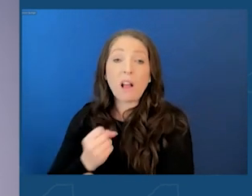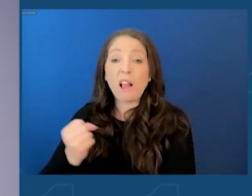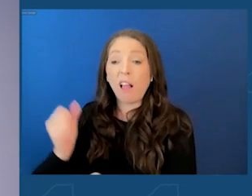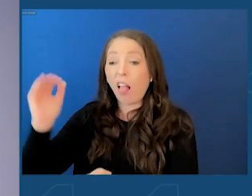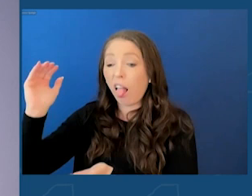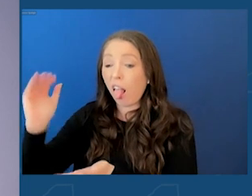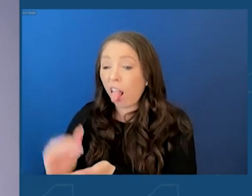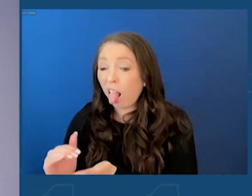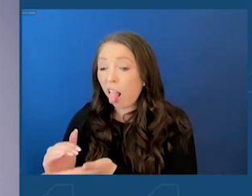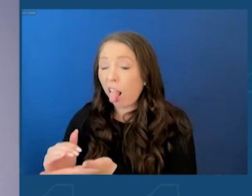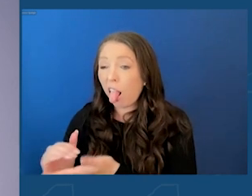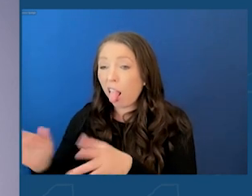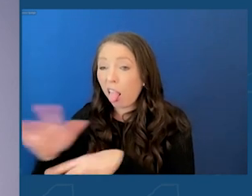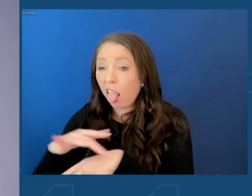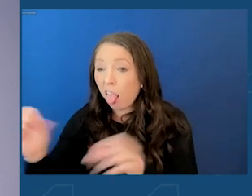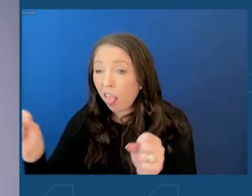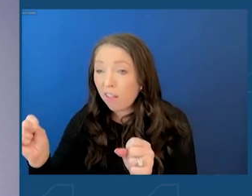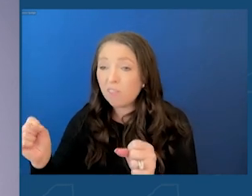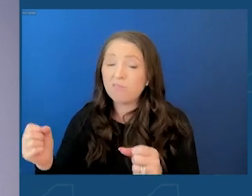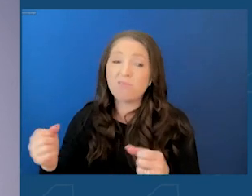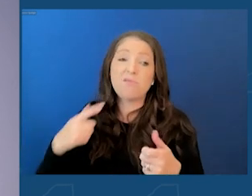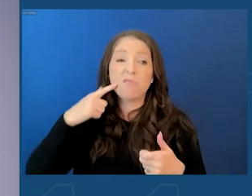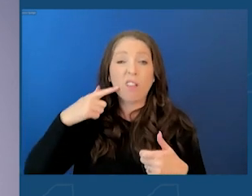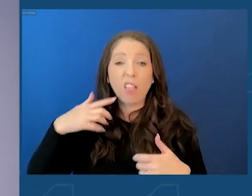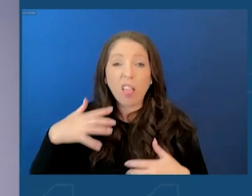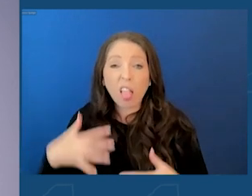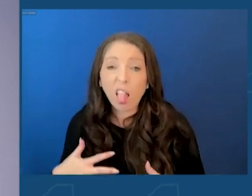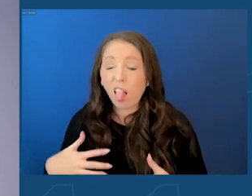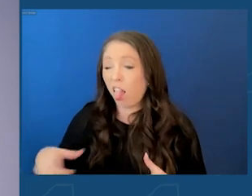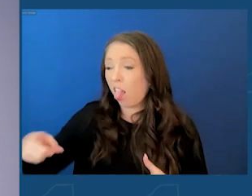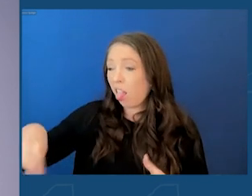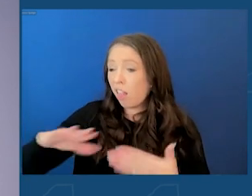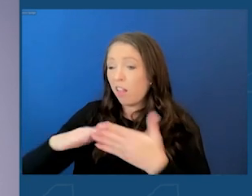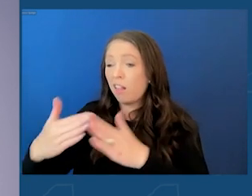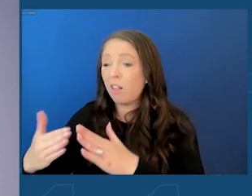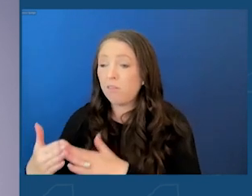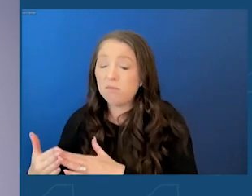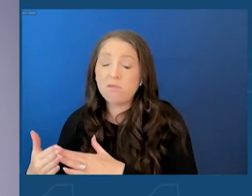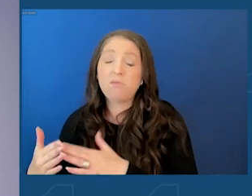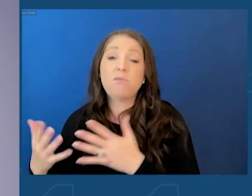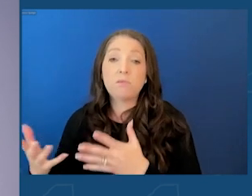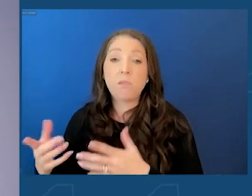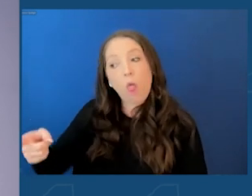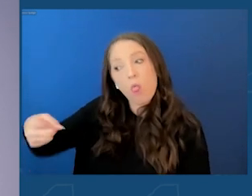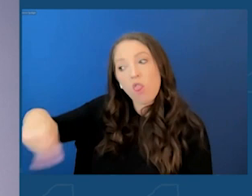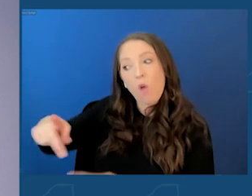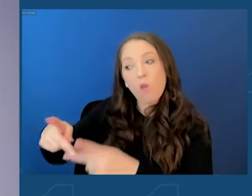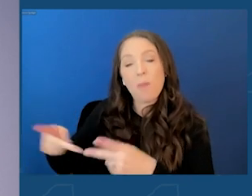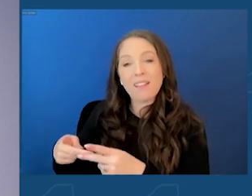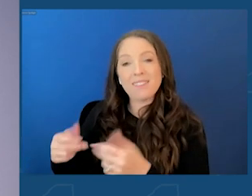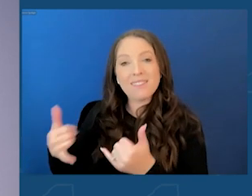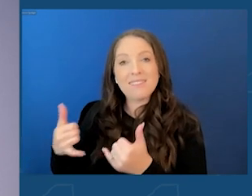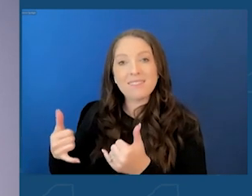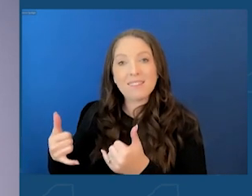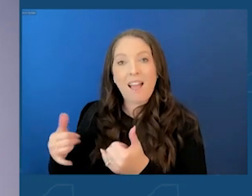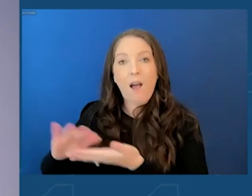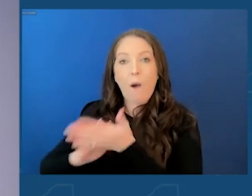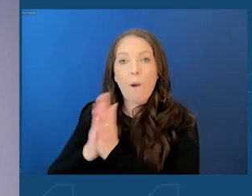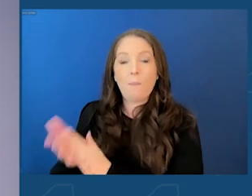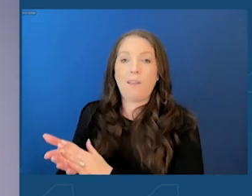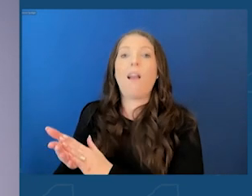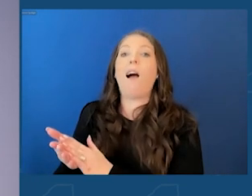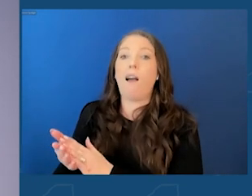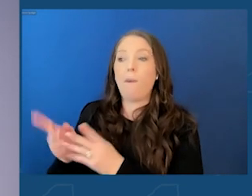brought in despair and hopelessness into communities. Those places are turning back on to be the places where we